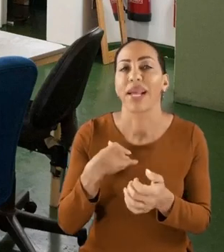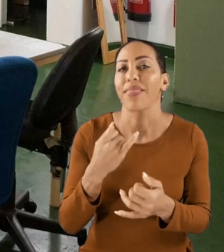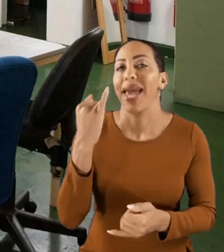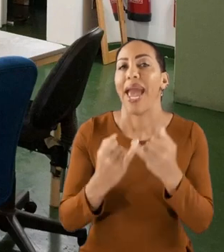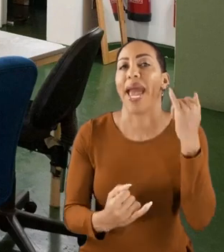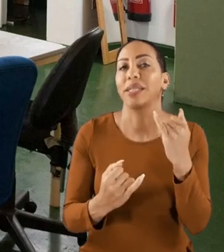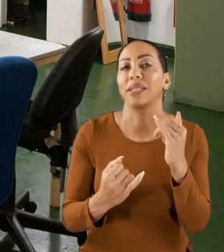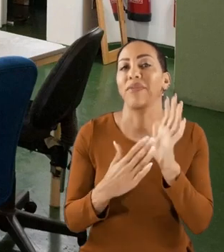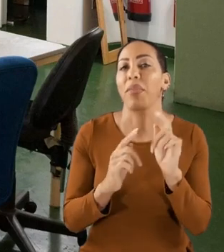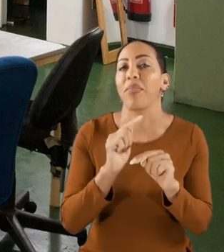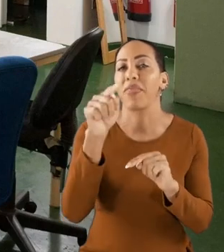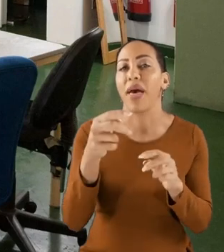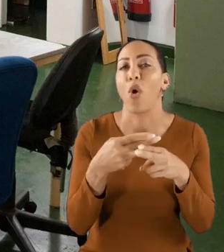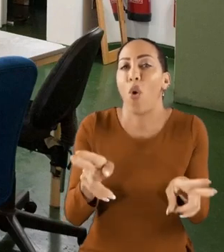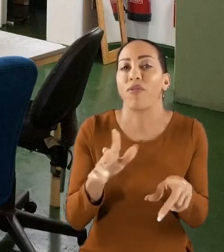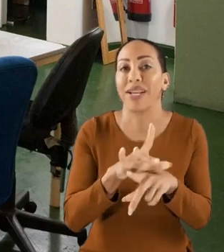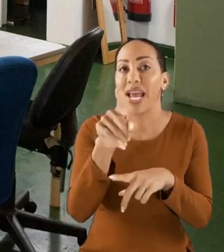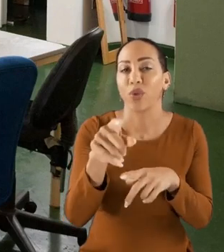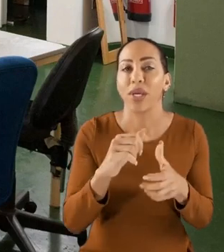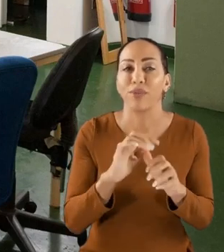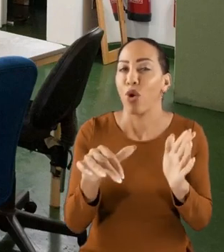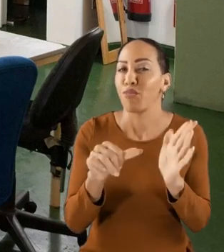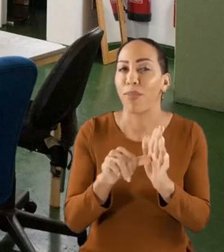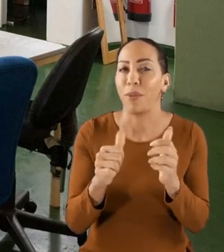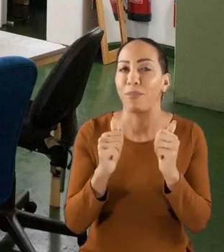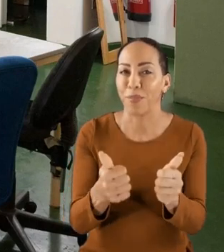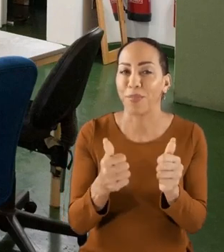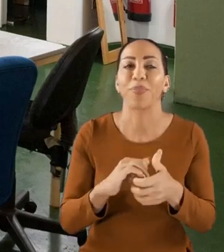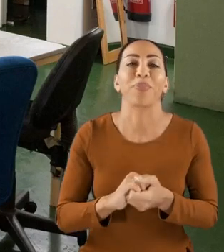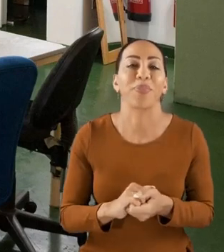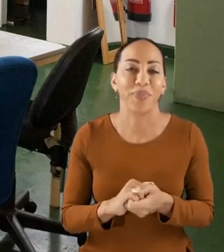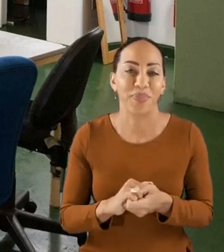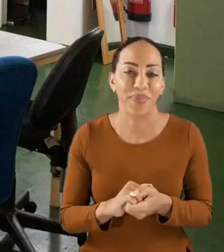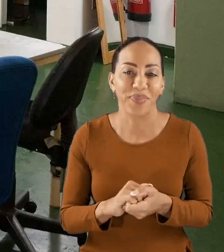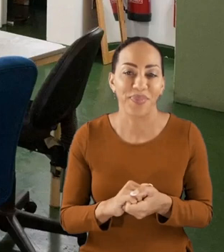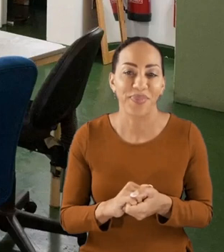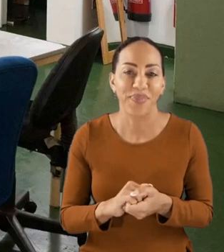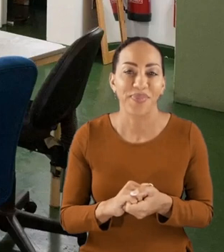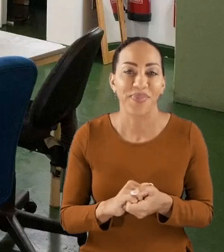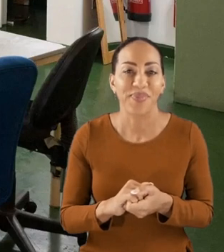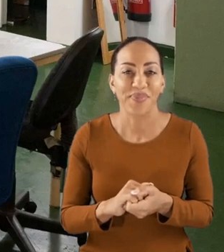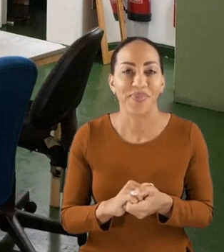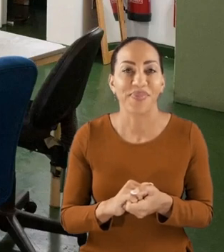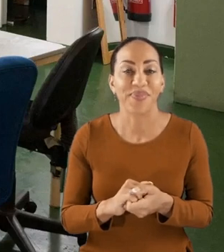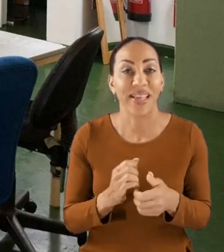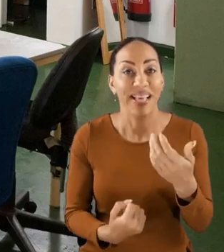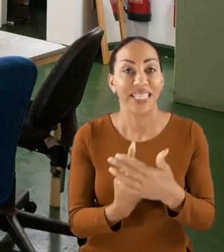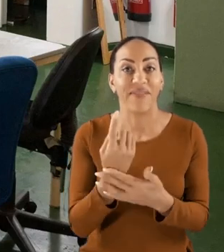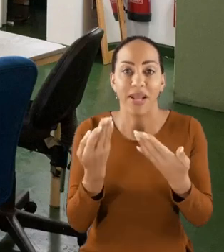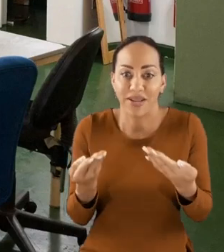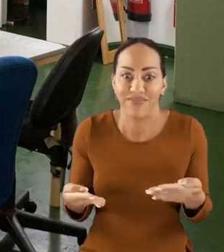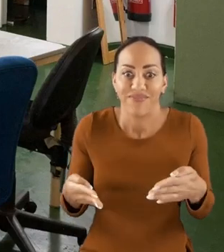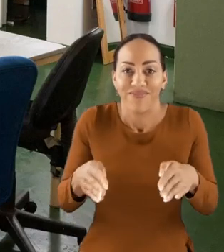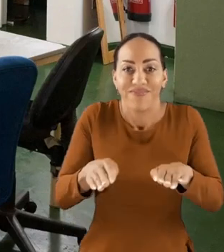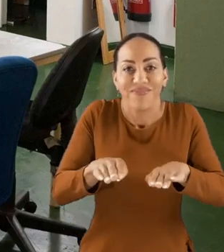Probably towards the end of this month, because I'm off all of next week. No problem at all. Let's do that. All right. Well, I'm going to draw